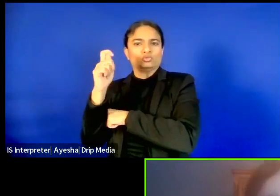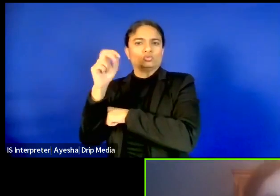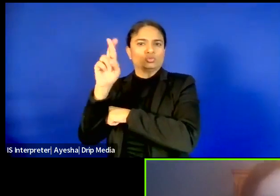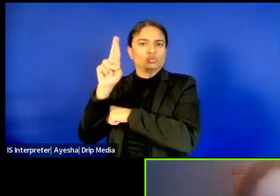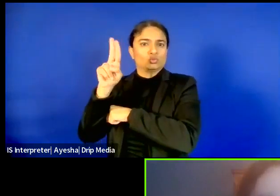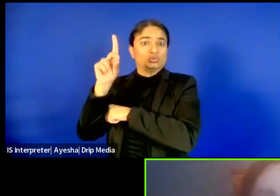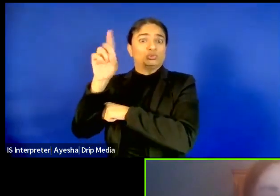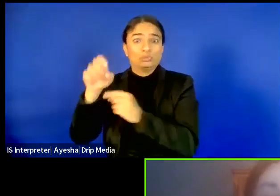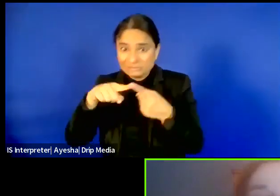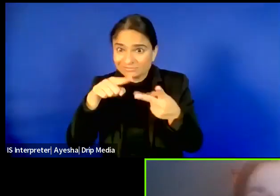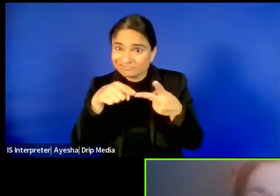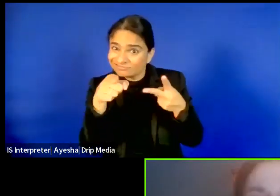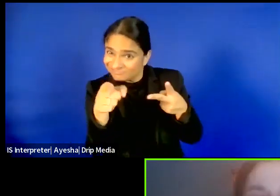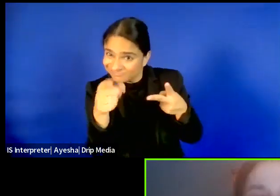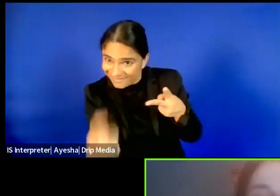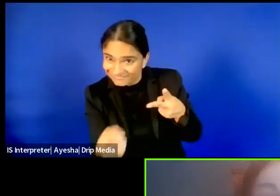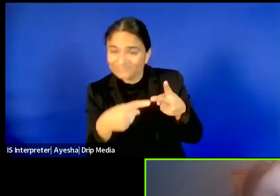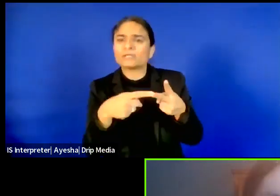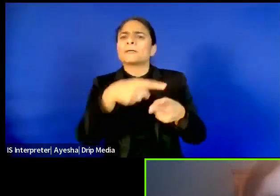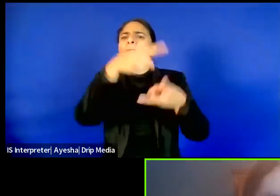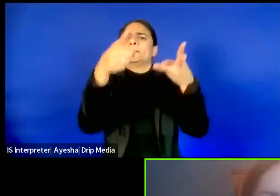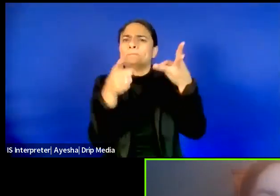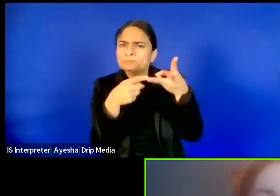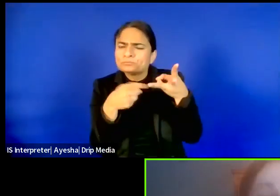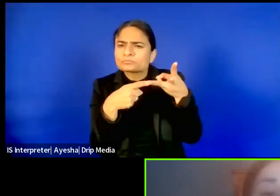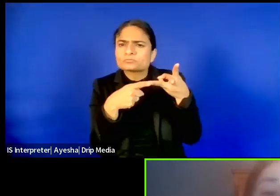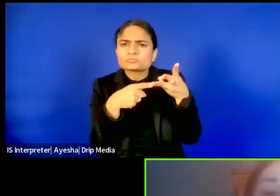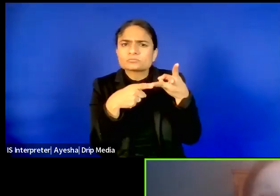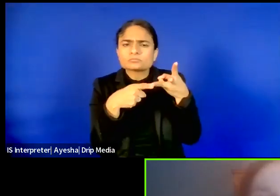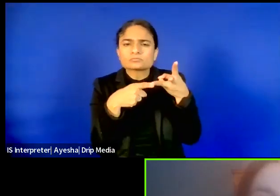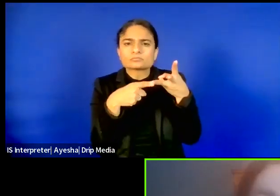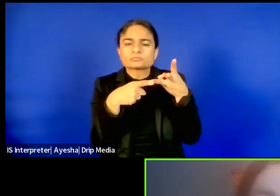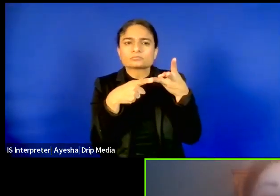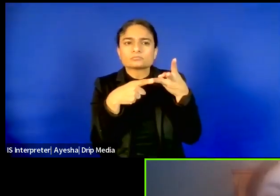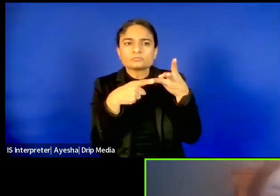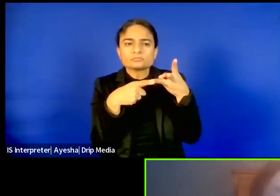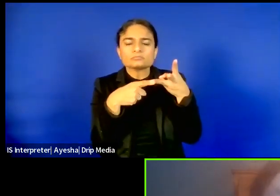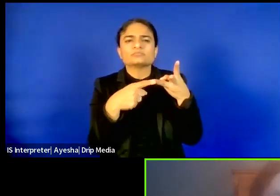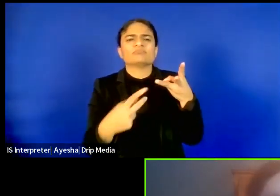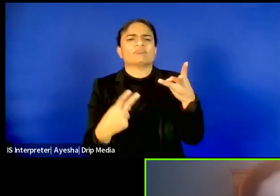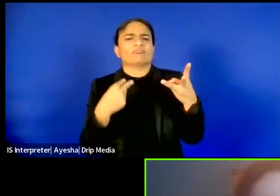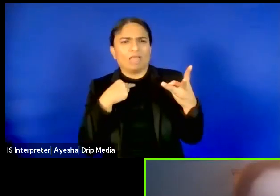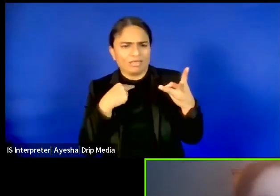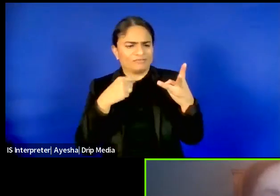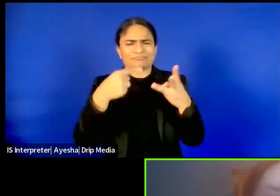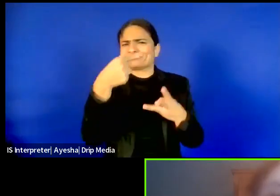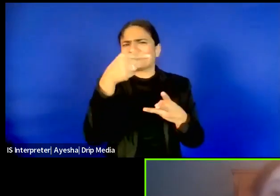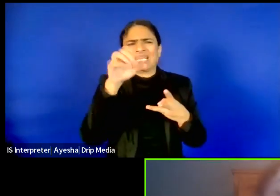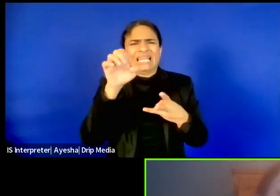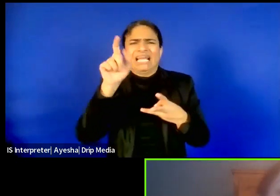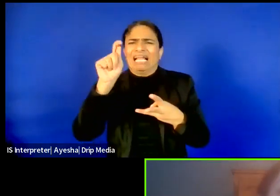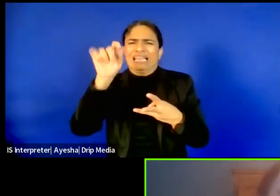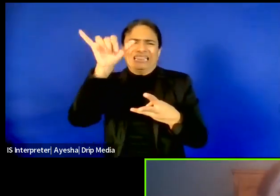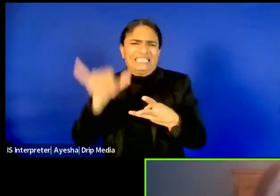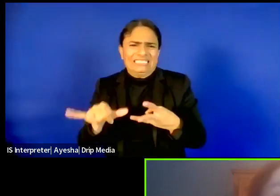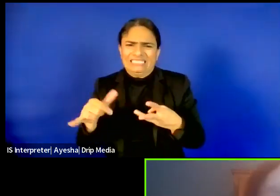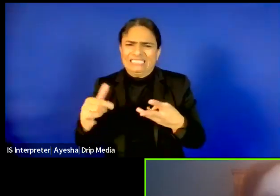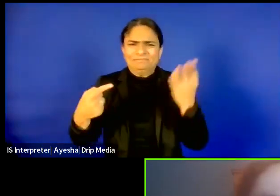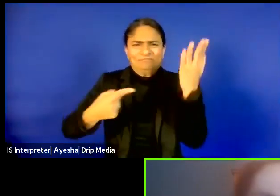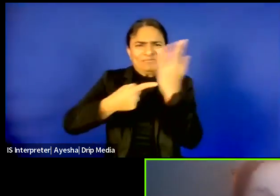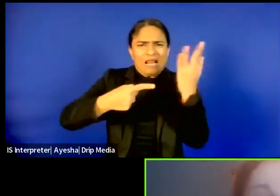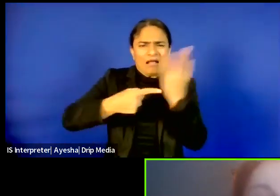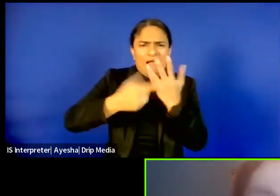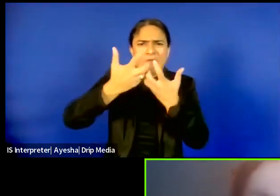some technical issues, but Getty was one of the plenary speakers, as well as Catalina de Mandas, who was